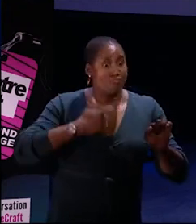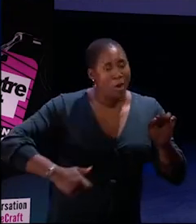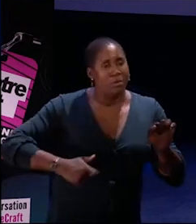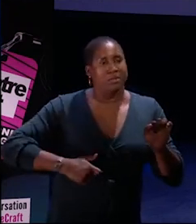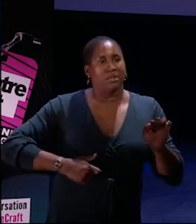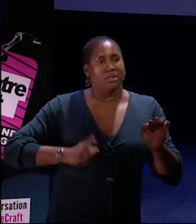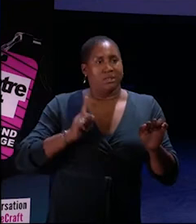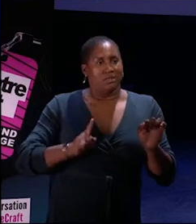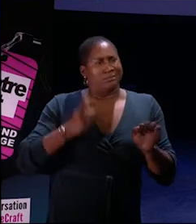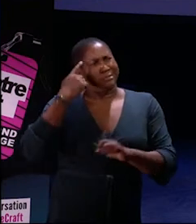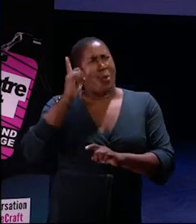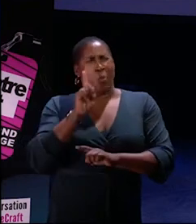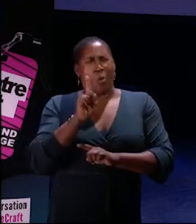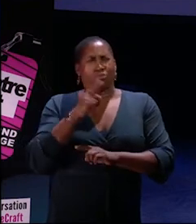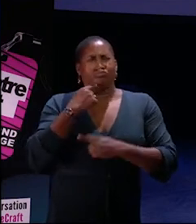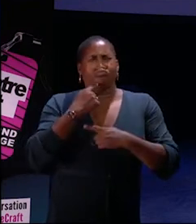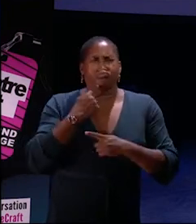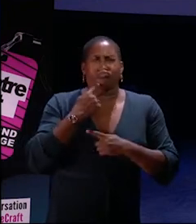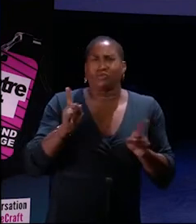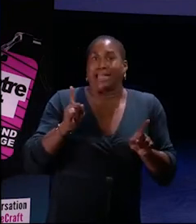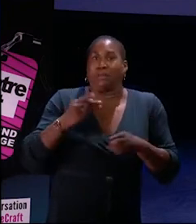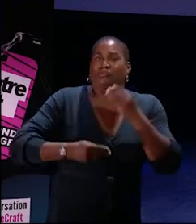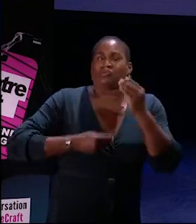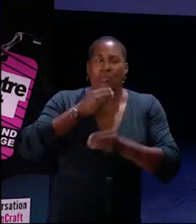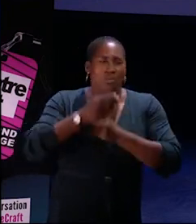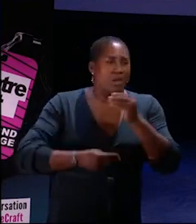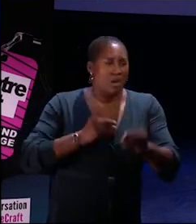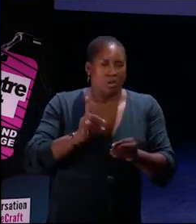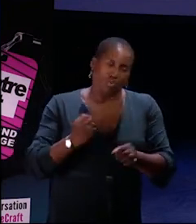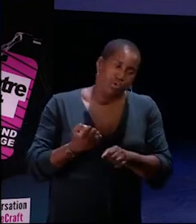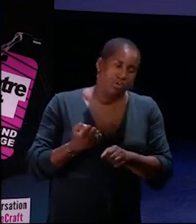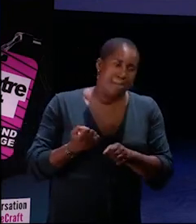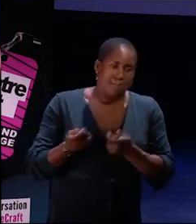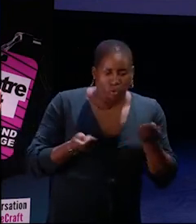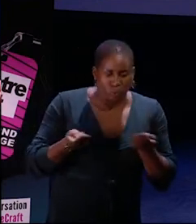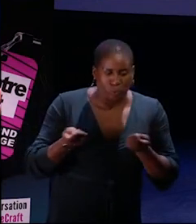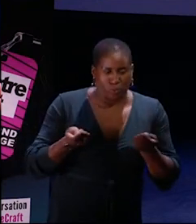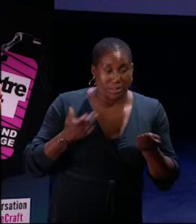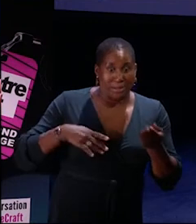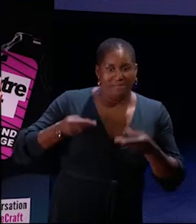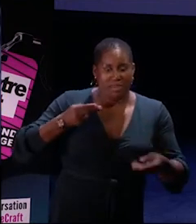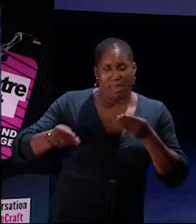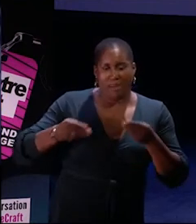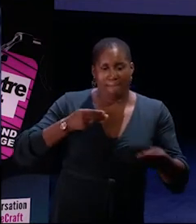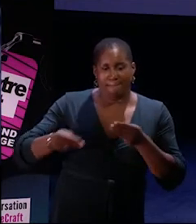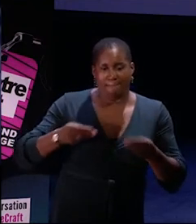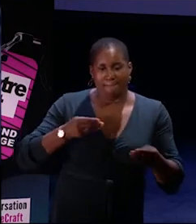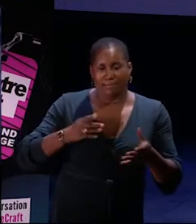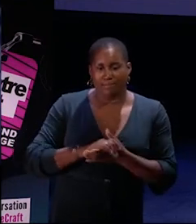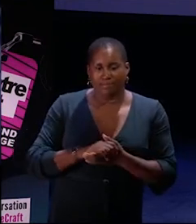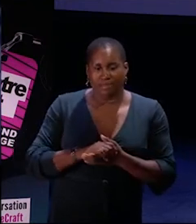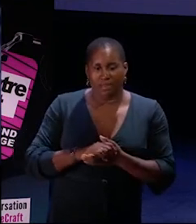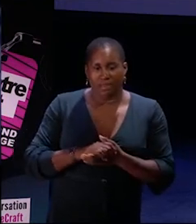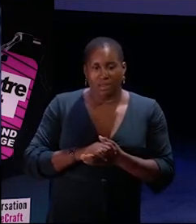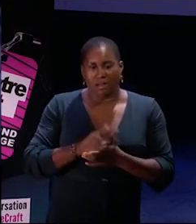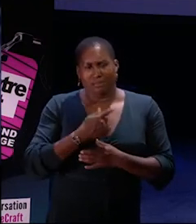in telling. And in a way, you can have the flexibility. I would imagine that's one of the reasons why you